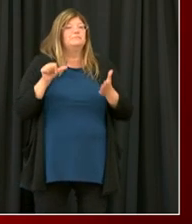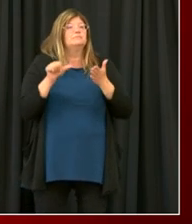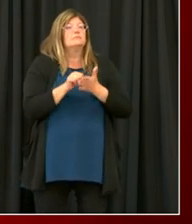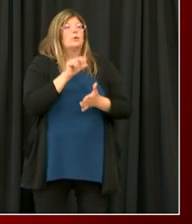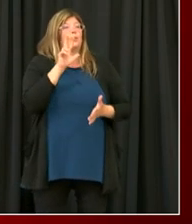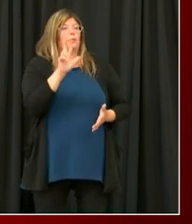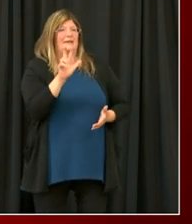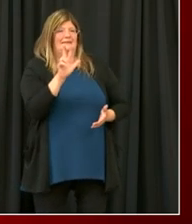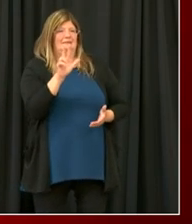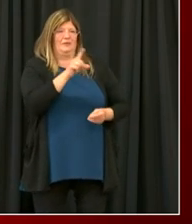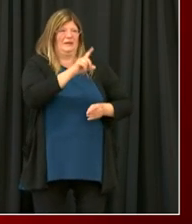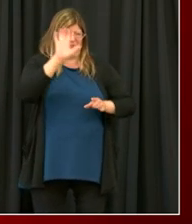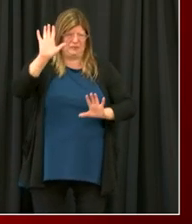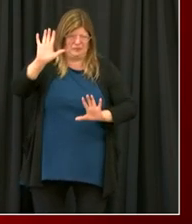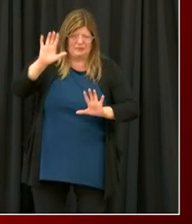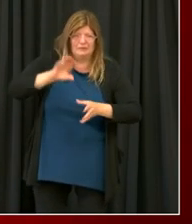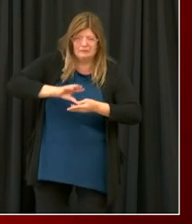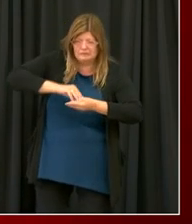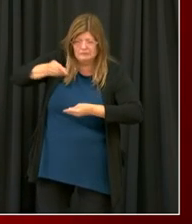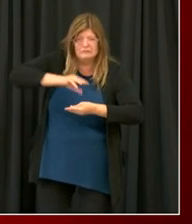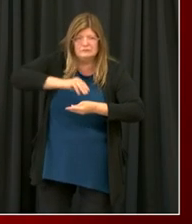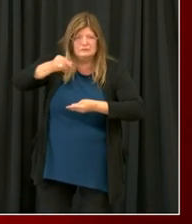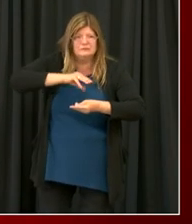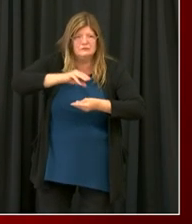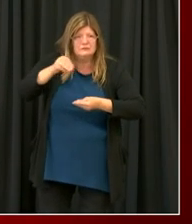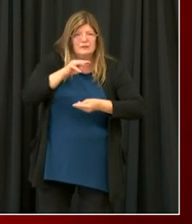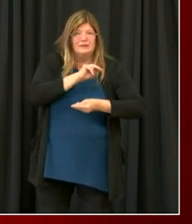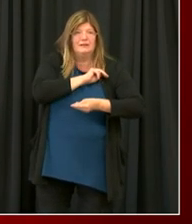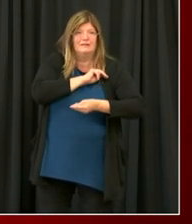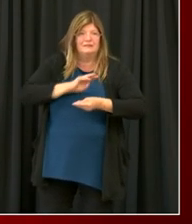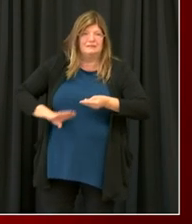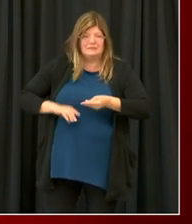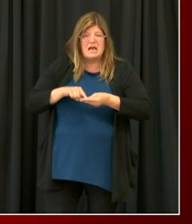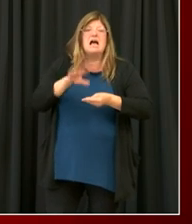Okay. It says June 10th, there were